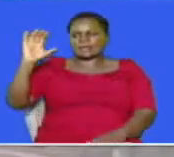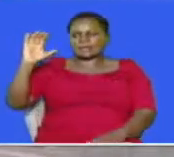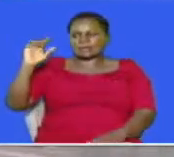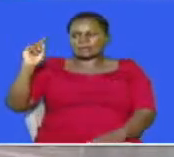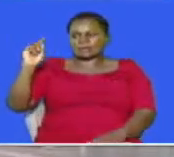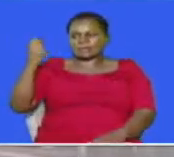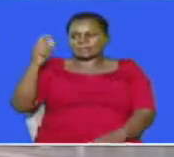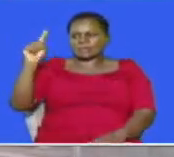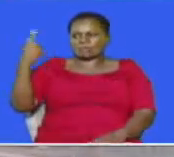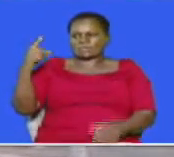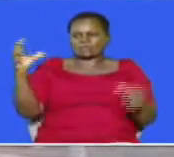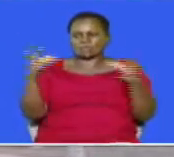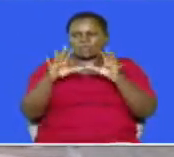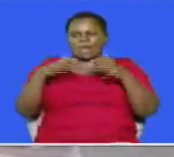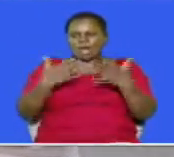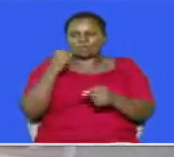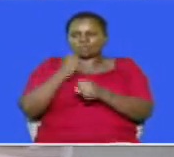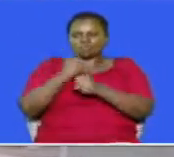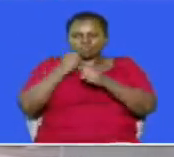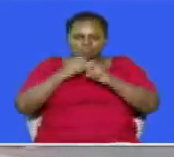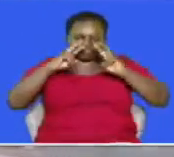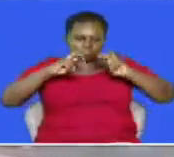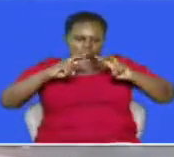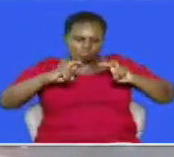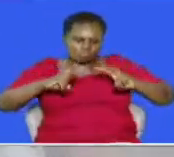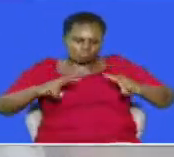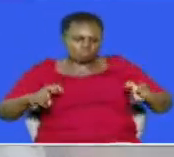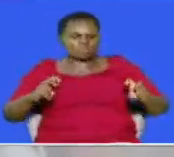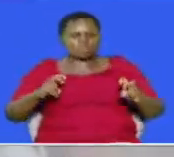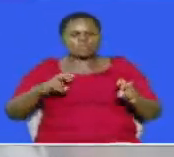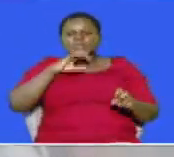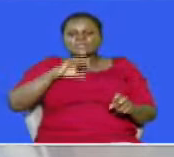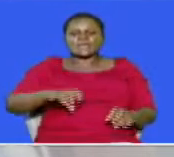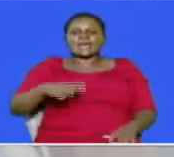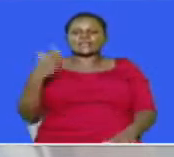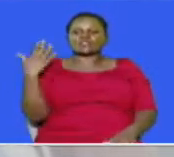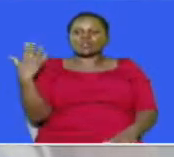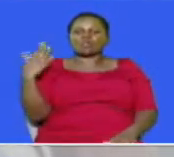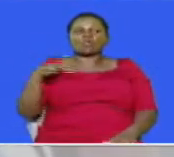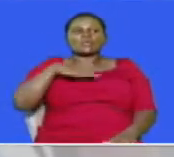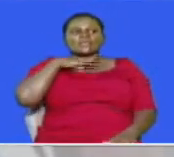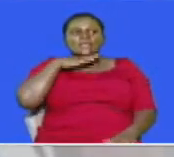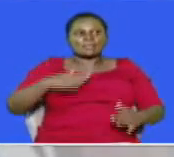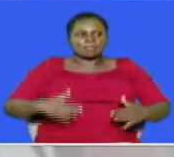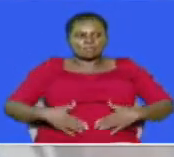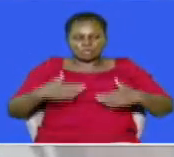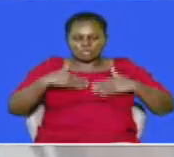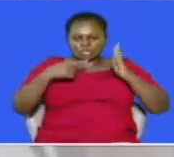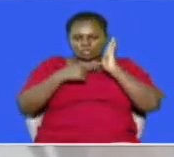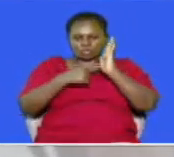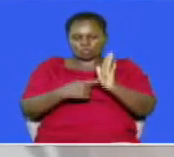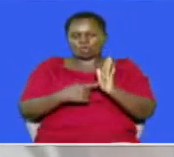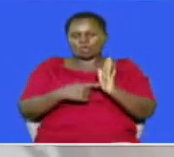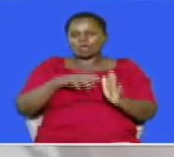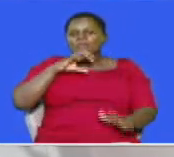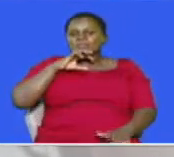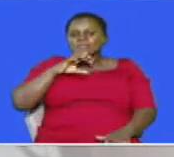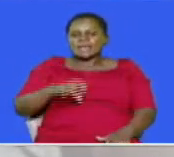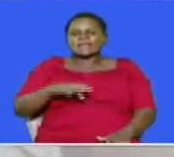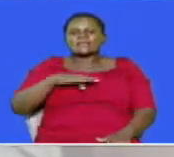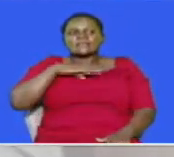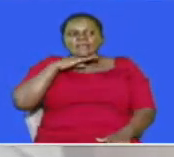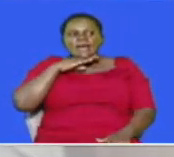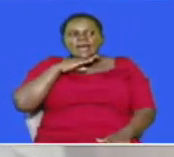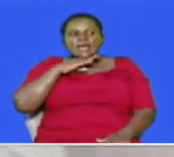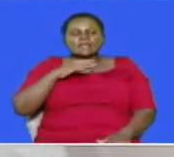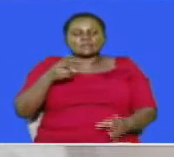coalition over the manner in which it is conducting Memusi Sankok's death. An autopsy conducted on the body revealed that the young Sankok died of